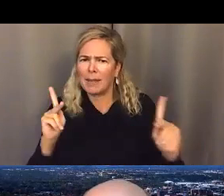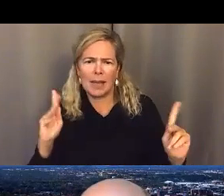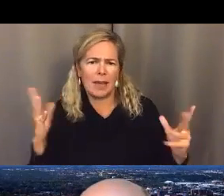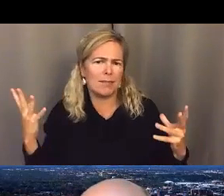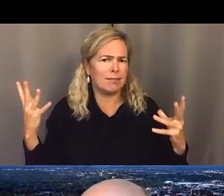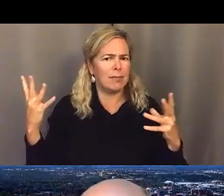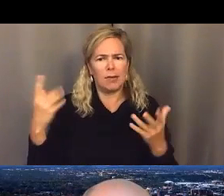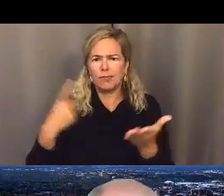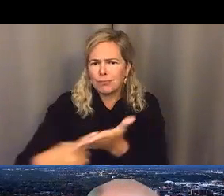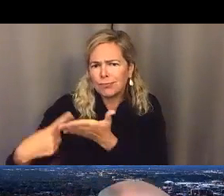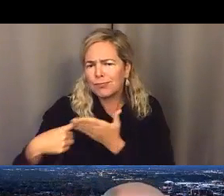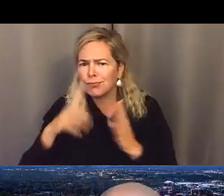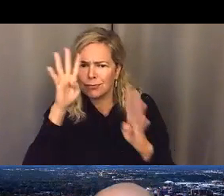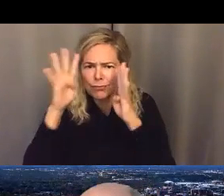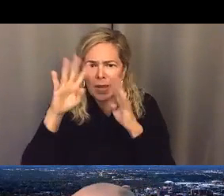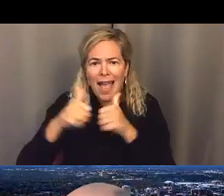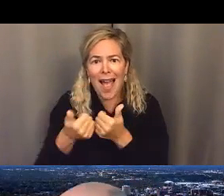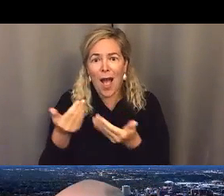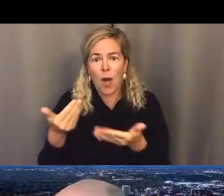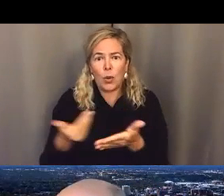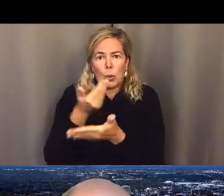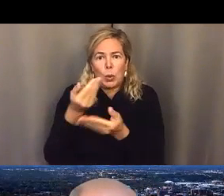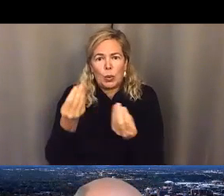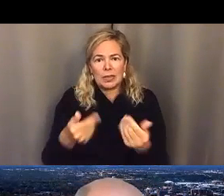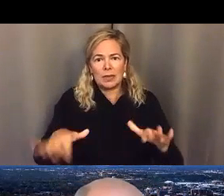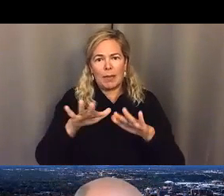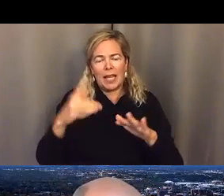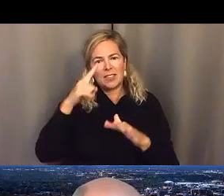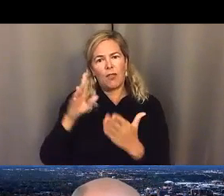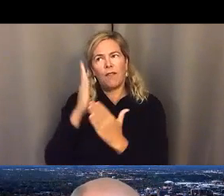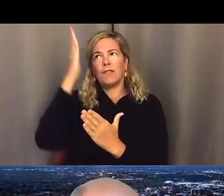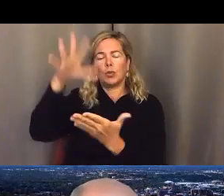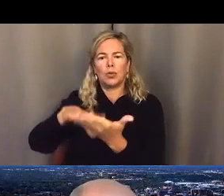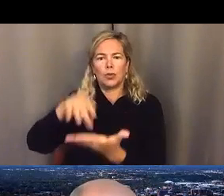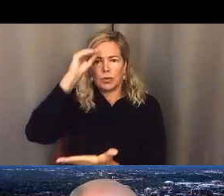spaces available for the learning that we want to see.